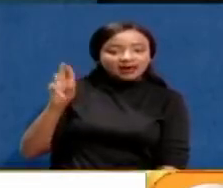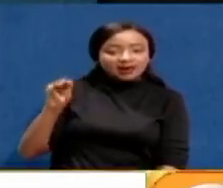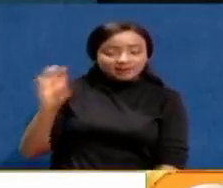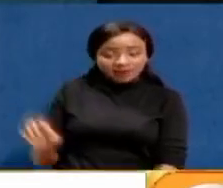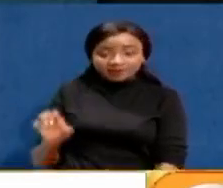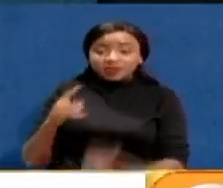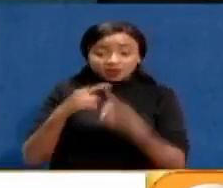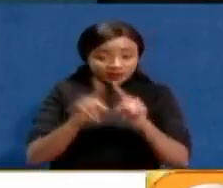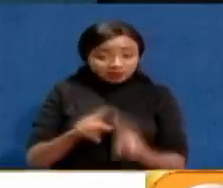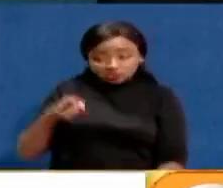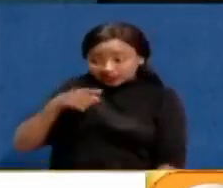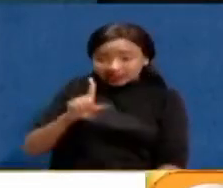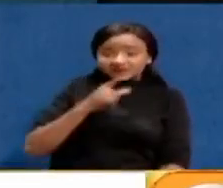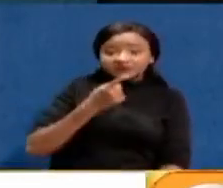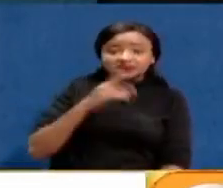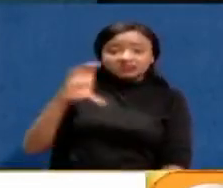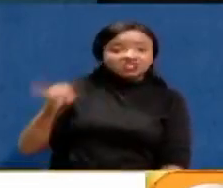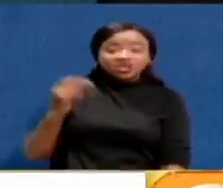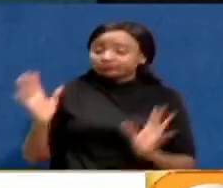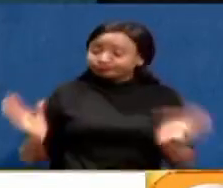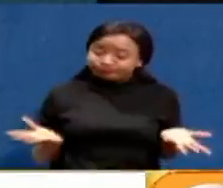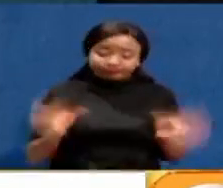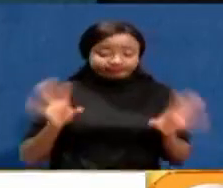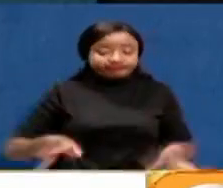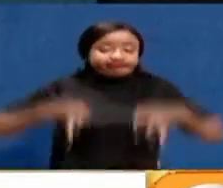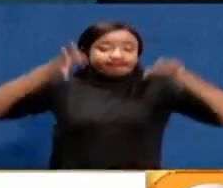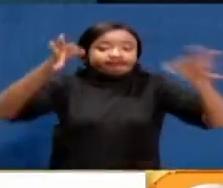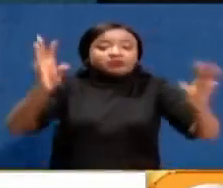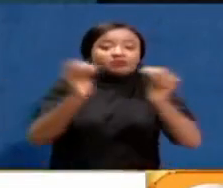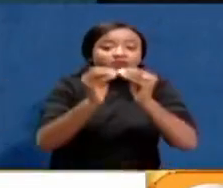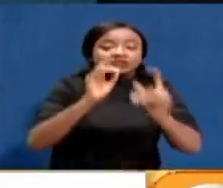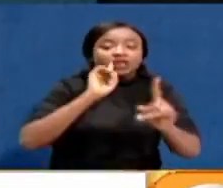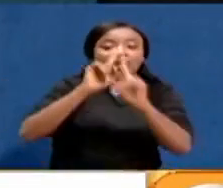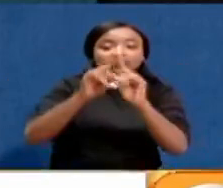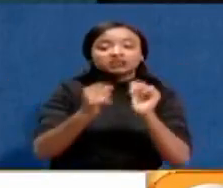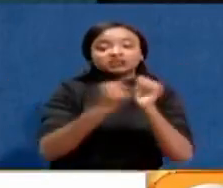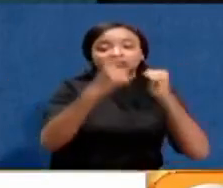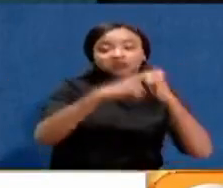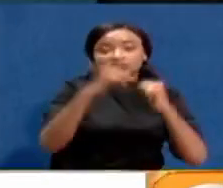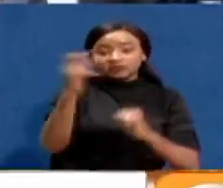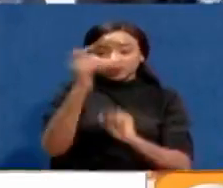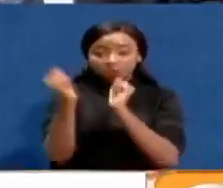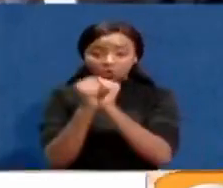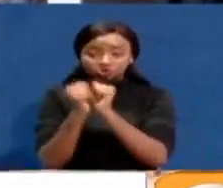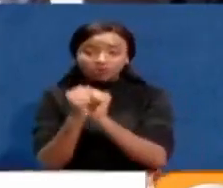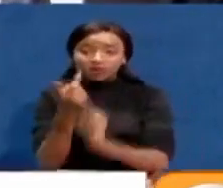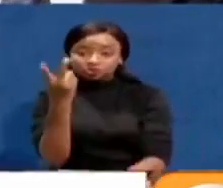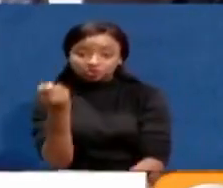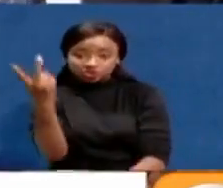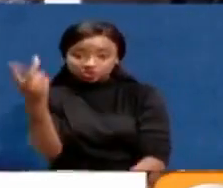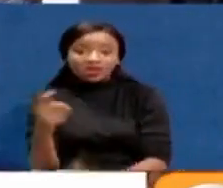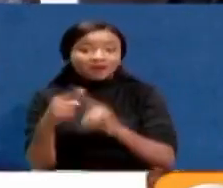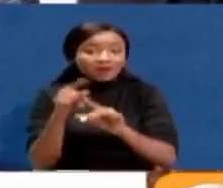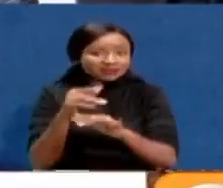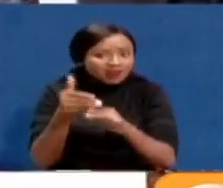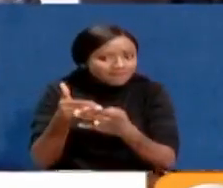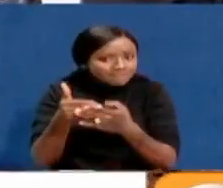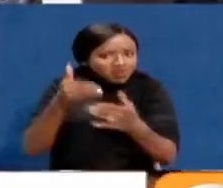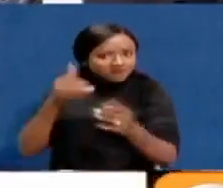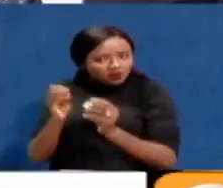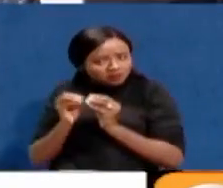that Maraga went on to adjourn the meeting until the 16th of October 2020. But hours before that meeting,